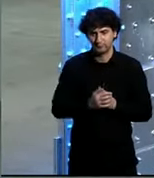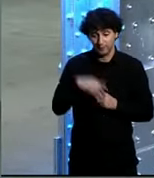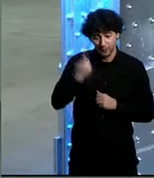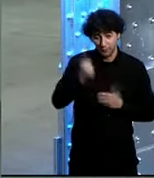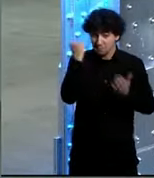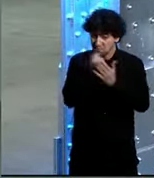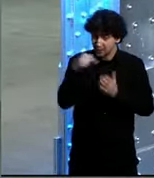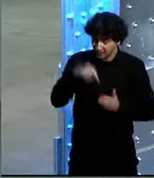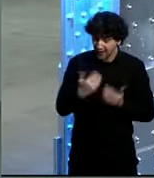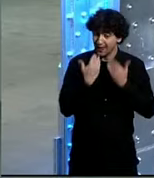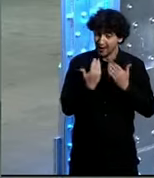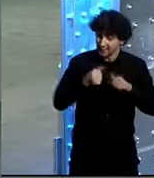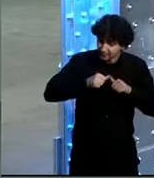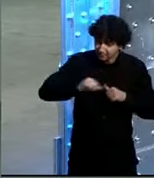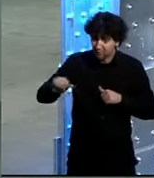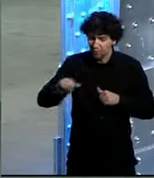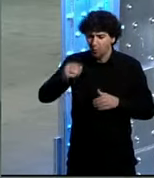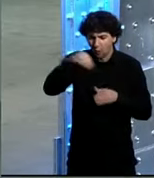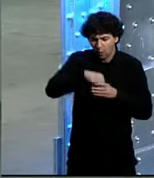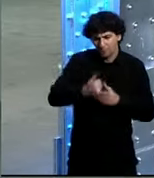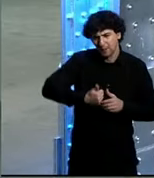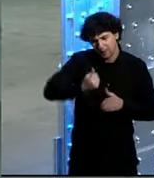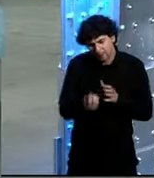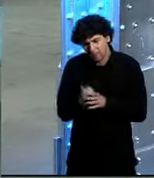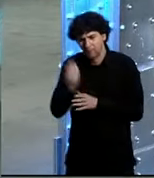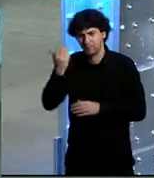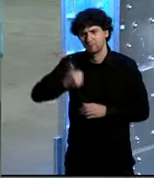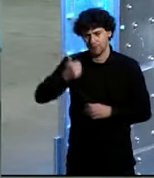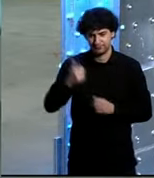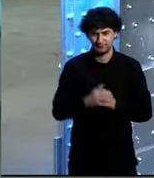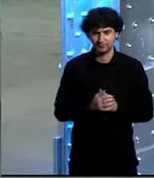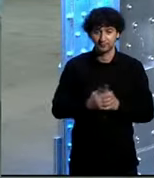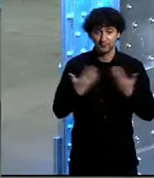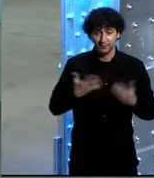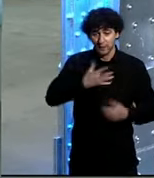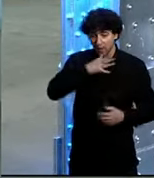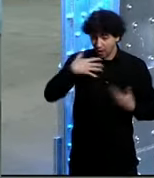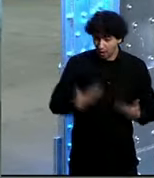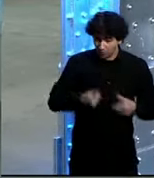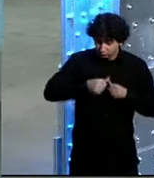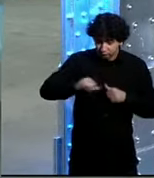them can be much wider, and we can create lots of new content.